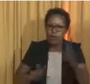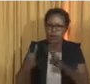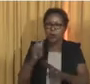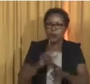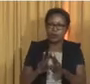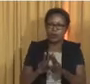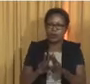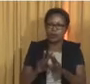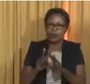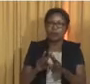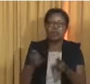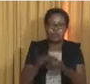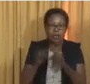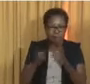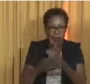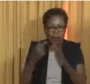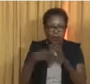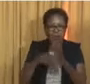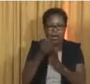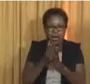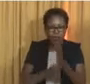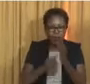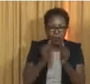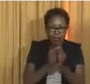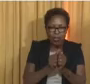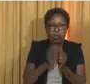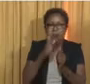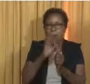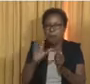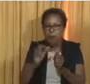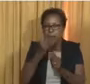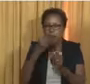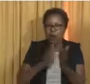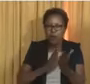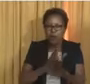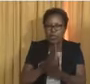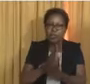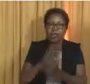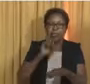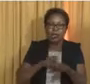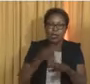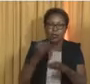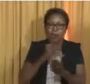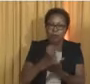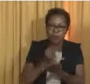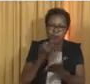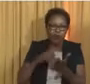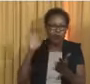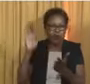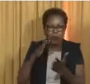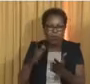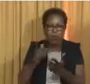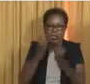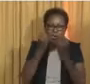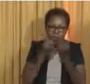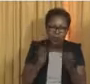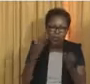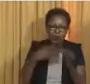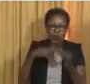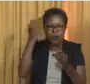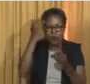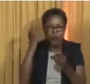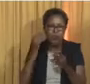Article 10(2), the Bill of Rights, the term of office of the President, the independence of the judiciary and